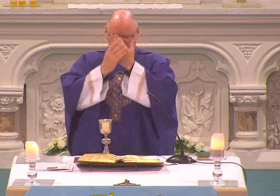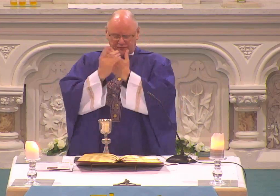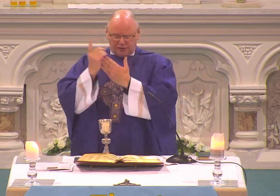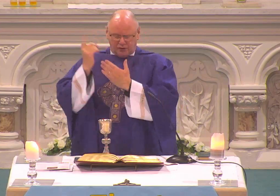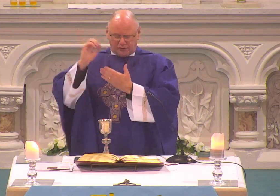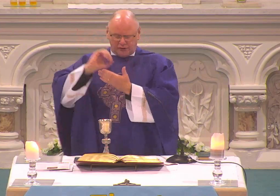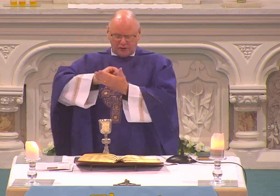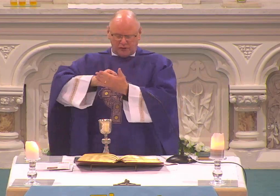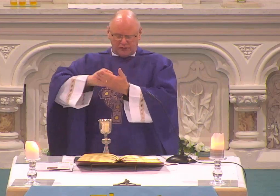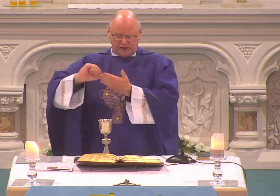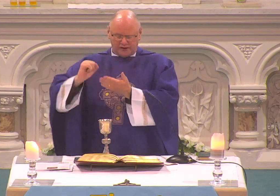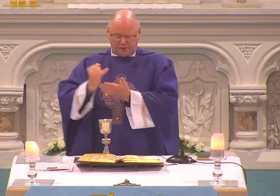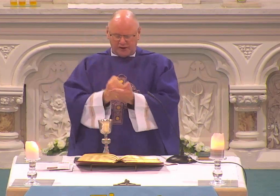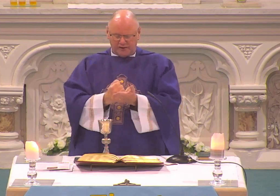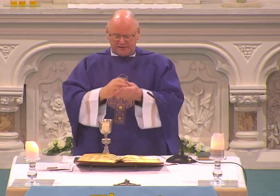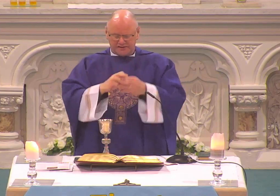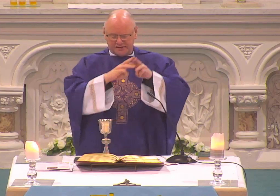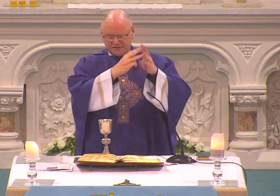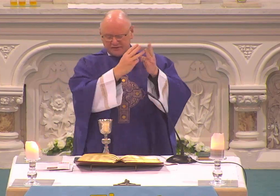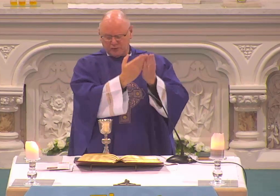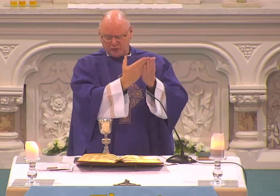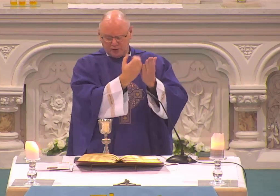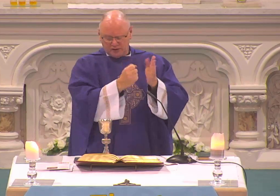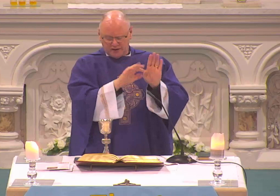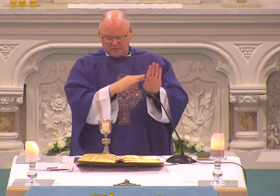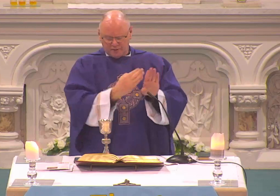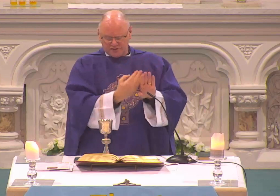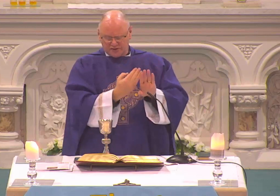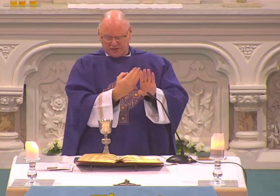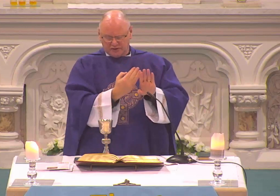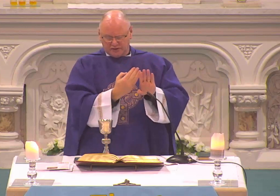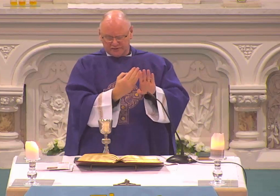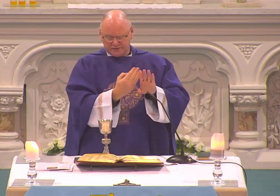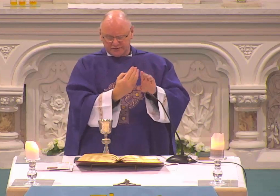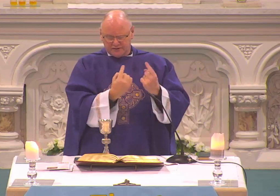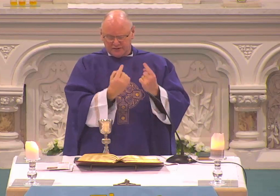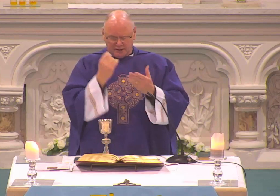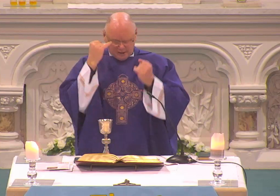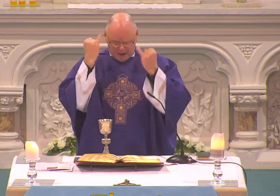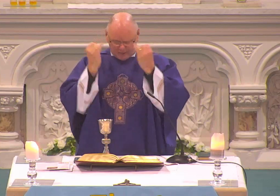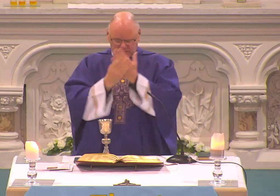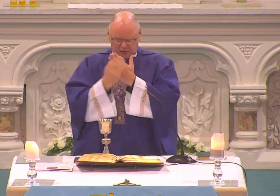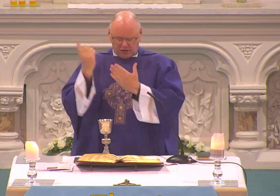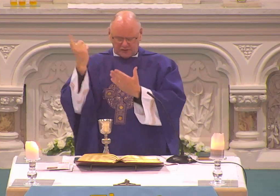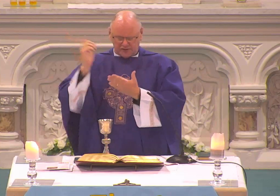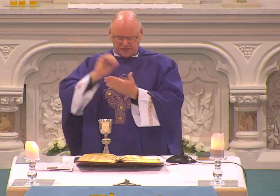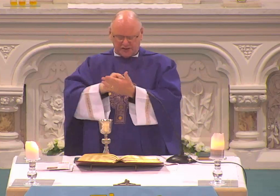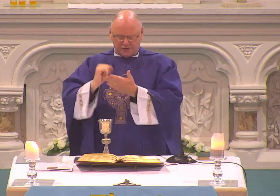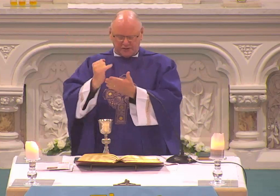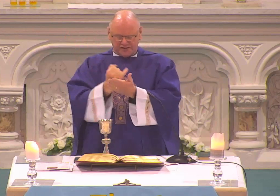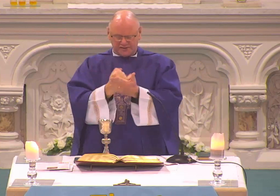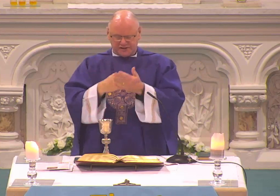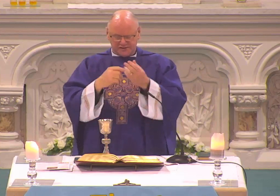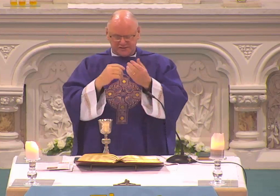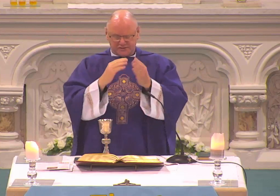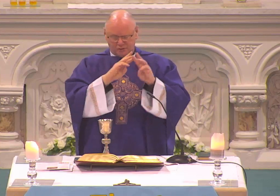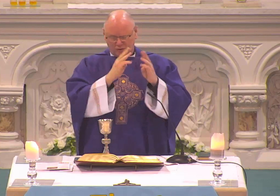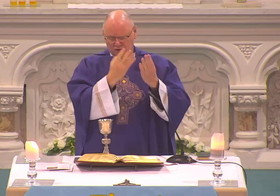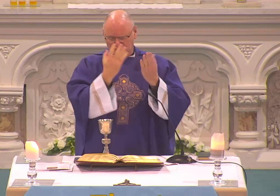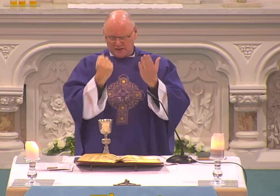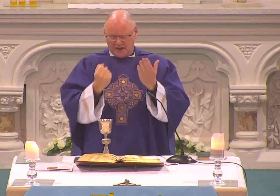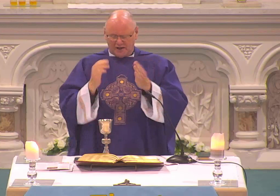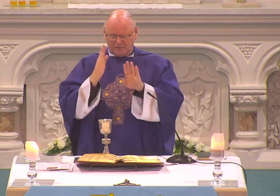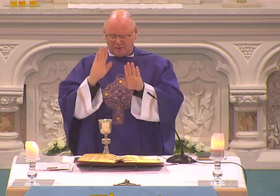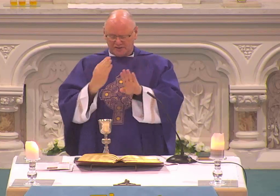Lamb of God, you take away the sins of the world, have mercy on us. Lamb of God, you take away the sins of the